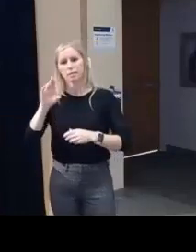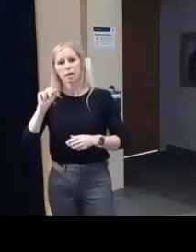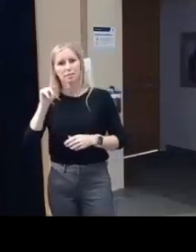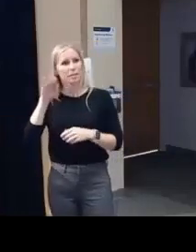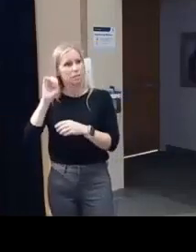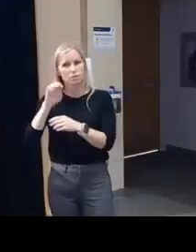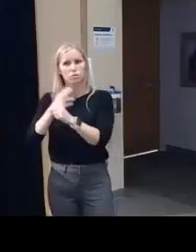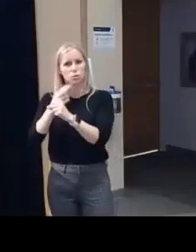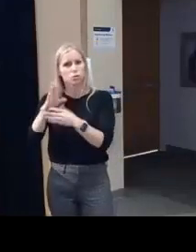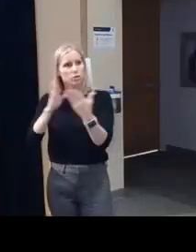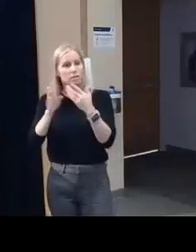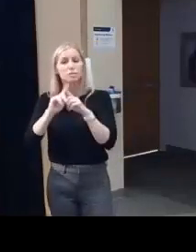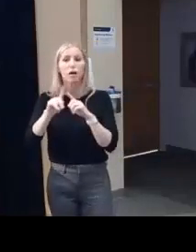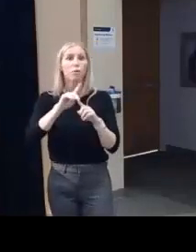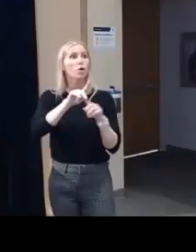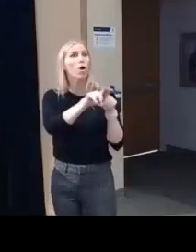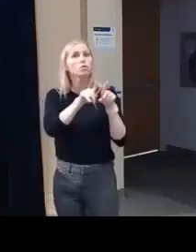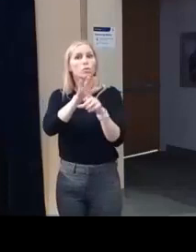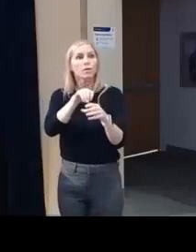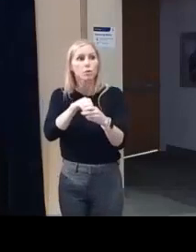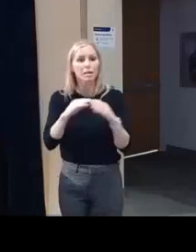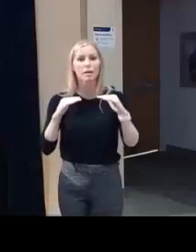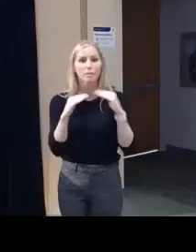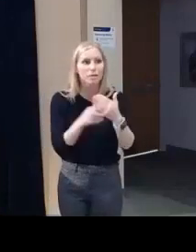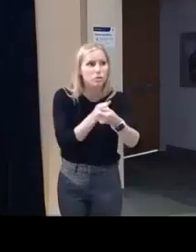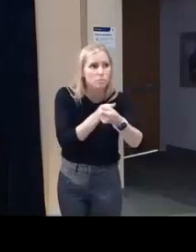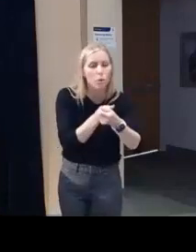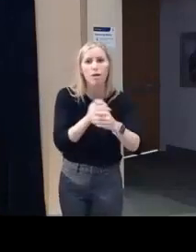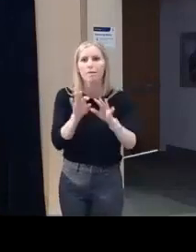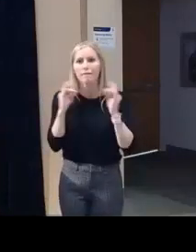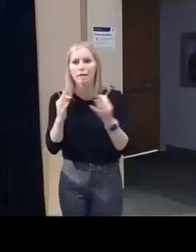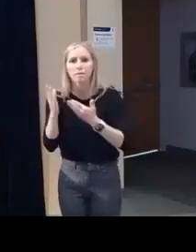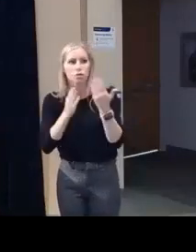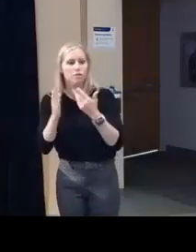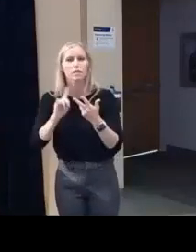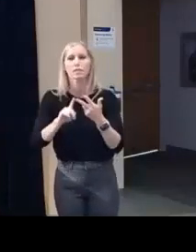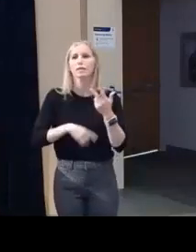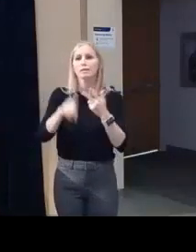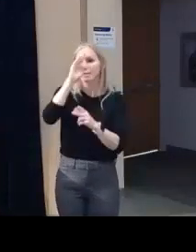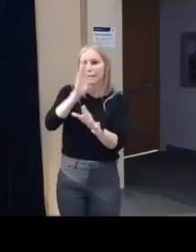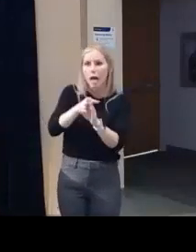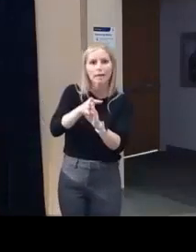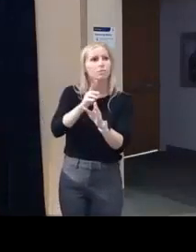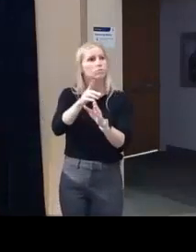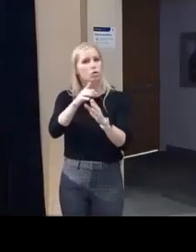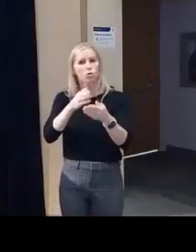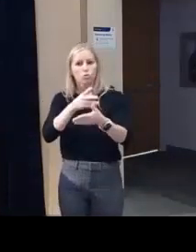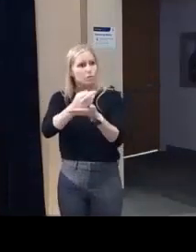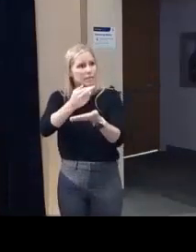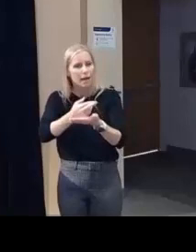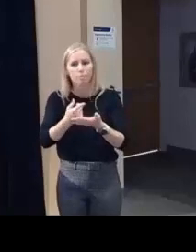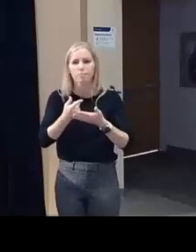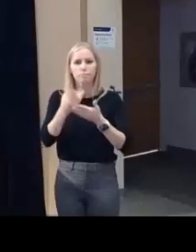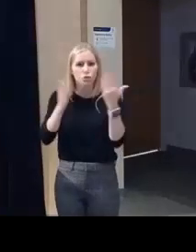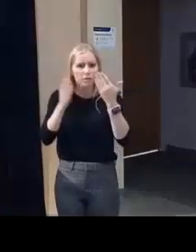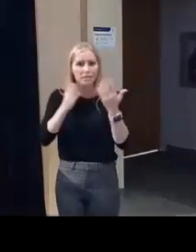support, family services, psych rehab services. Our outreach team has expanded tremendously as a result